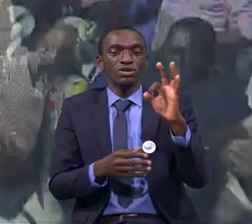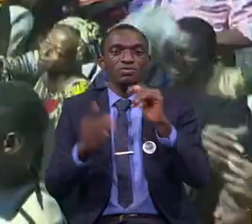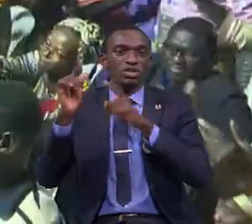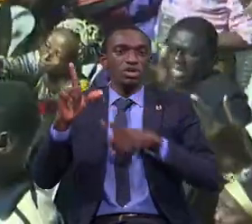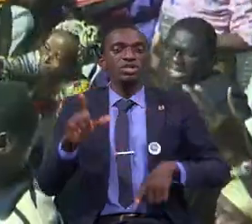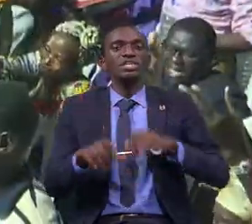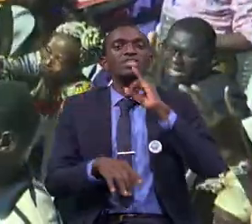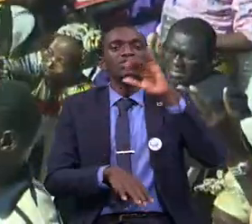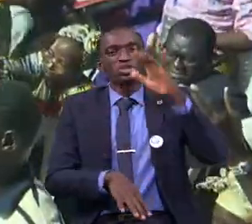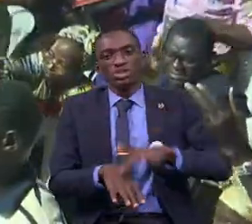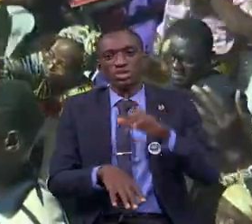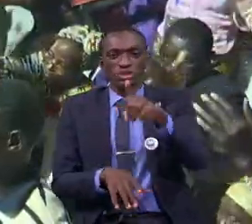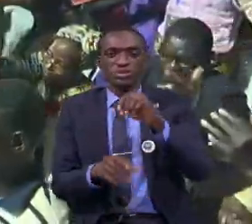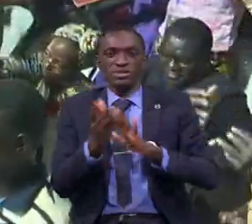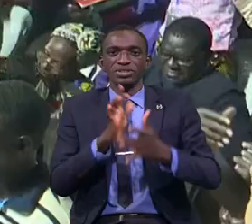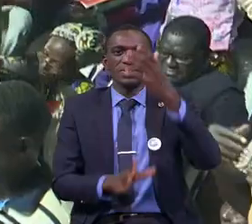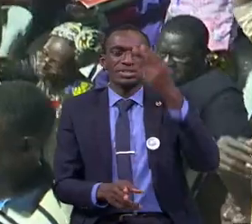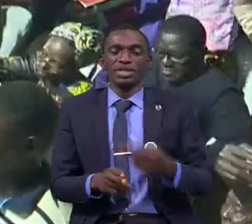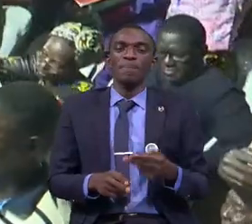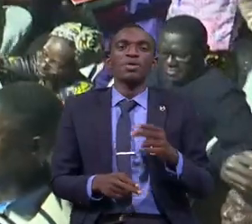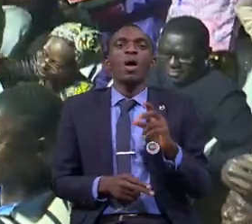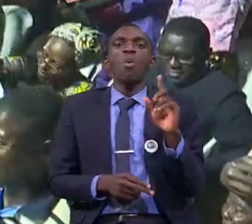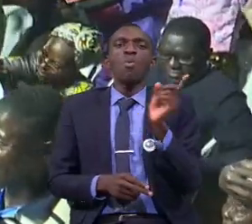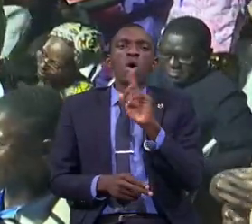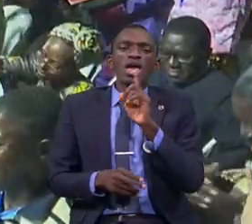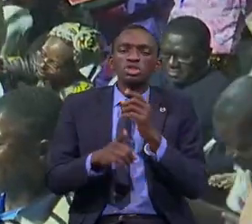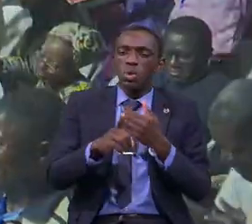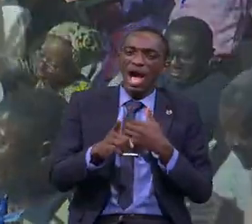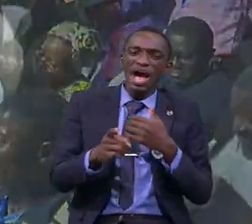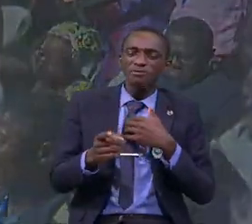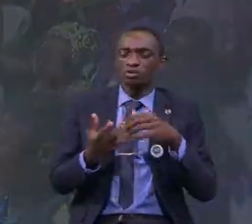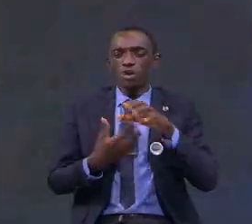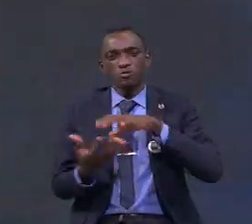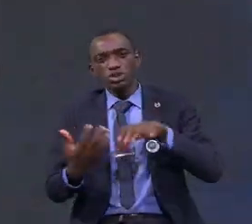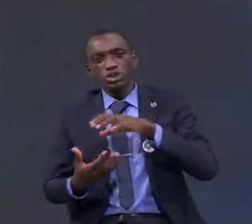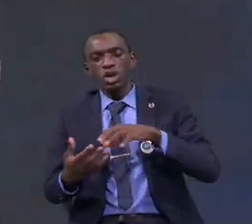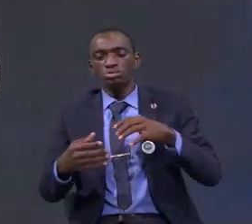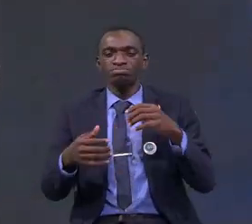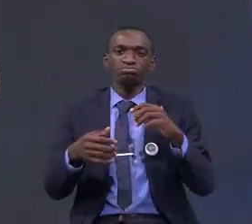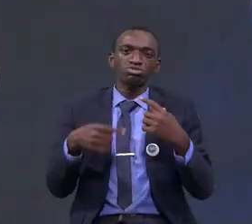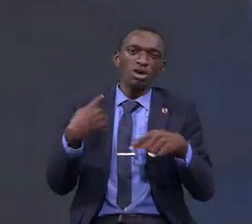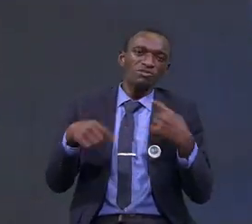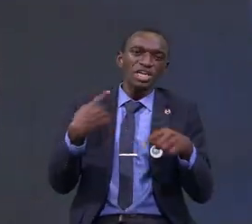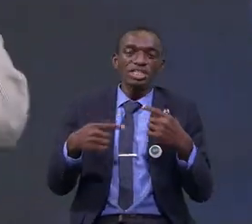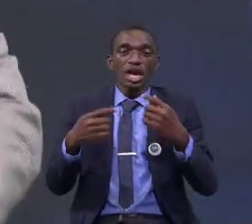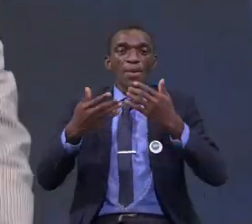you. Where there is confusion and conflict, peace will come in your heart.